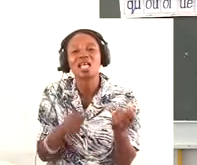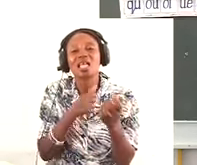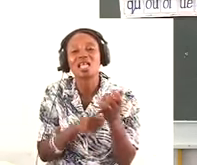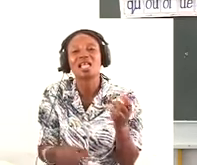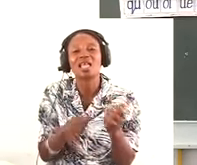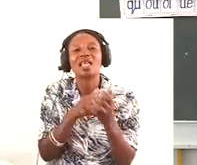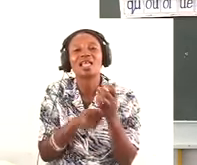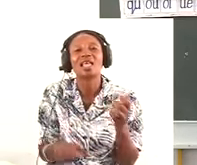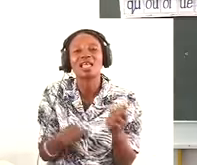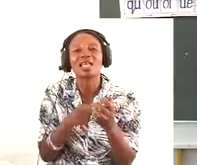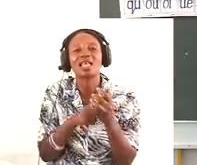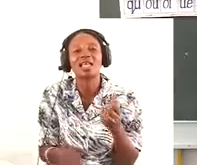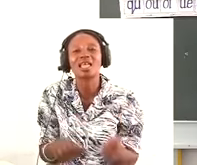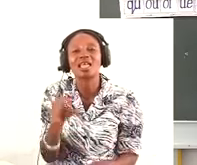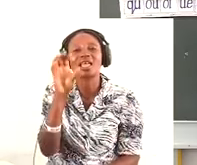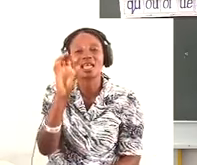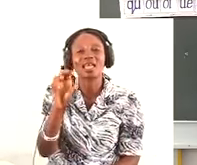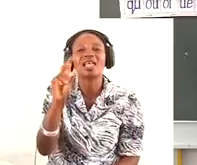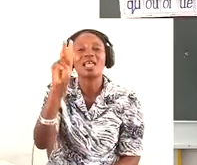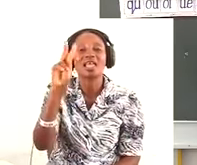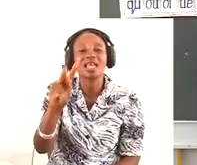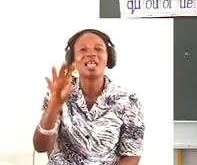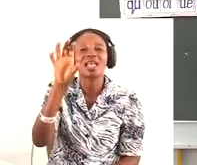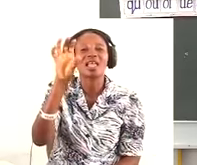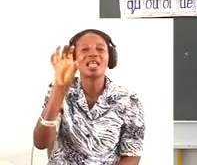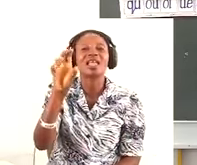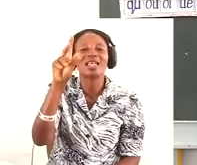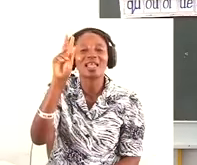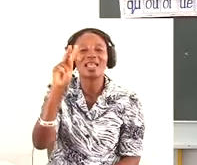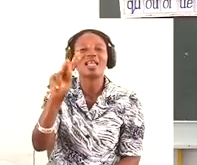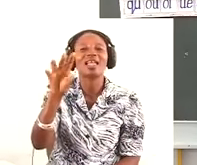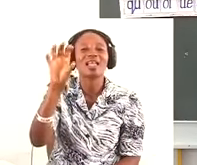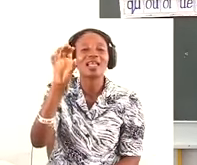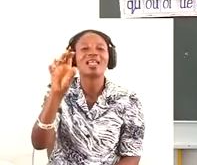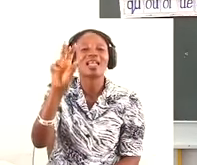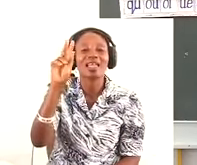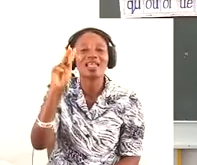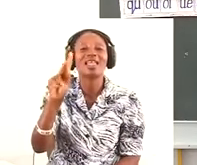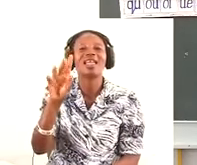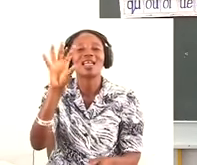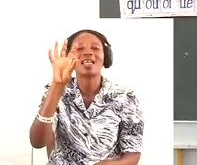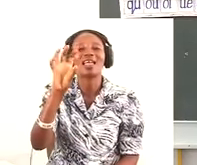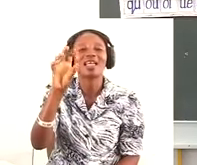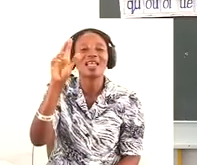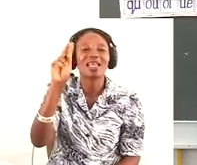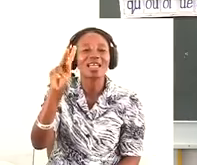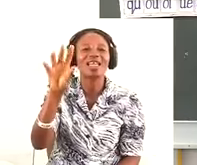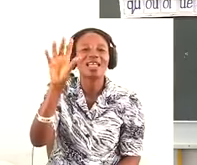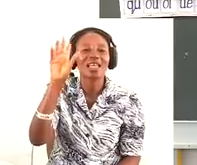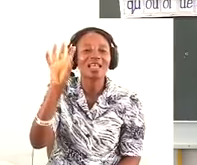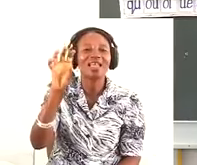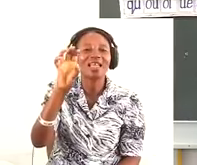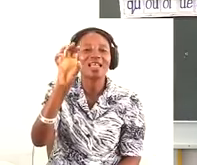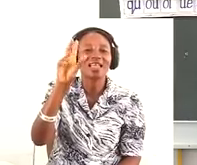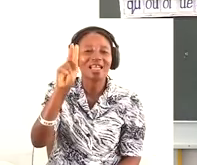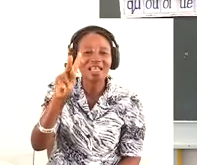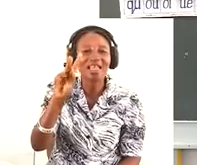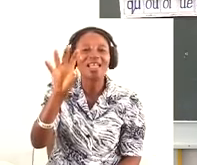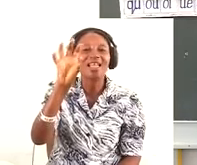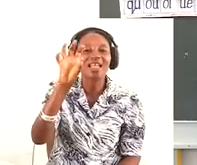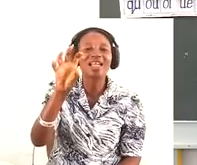we are clicking castanets, clicking castanets. We are clicking castanets.